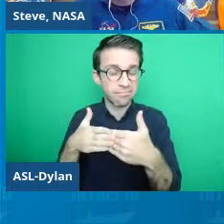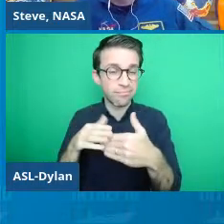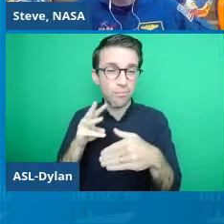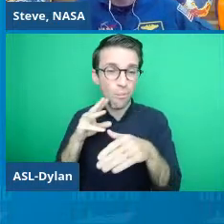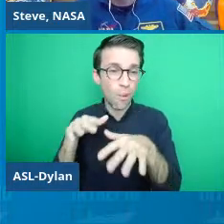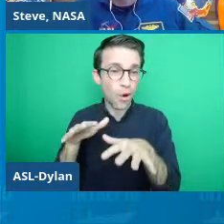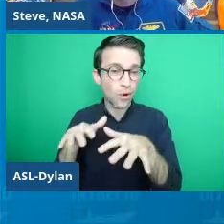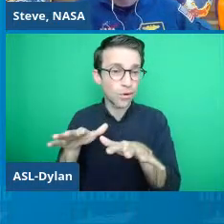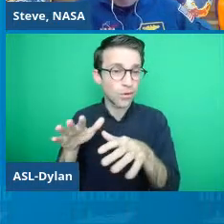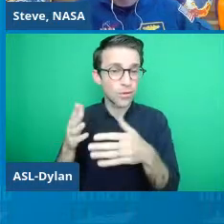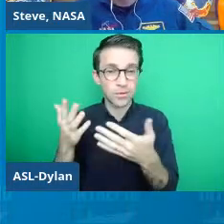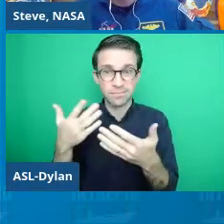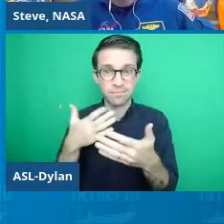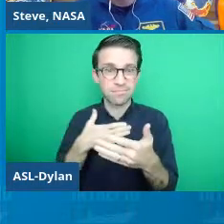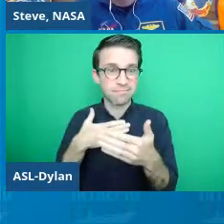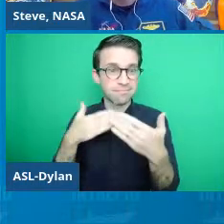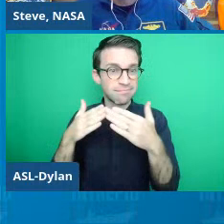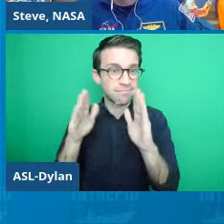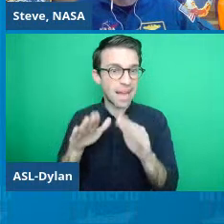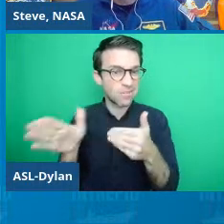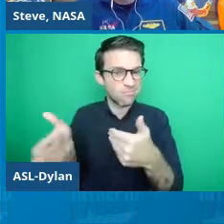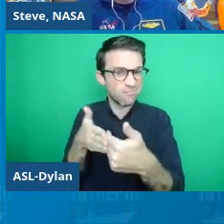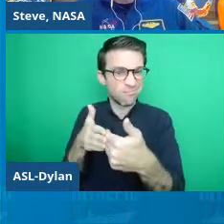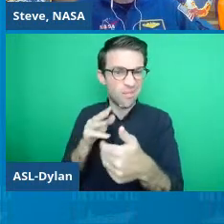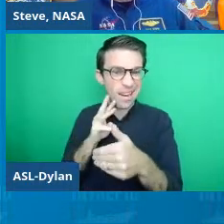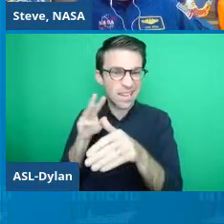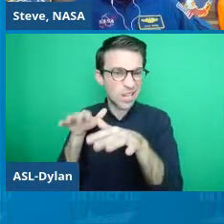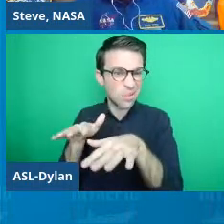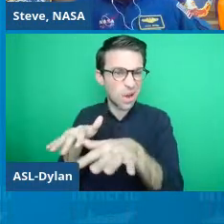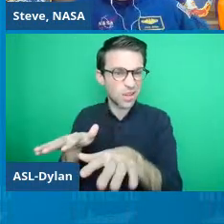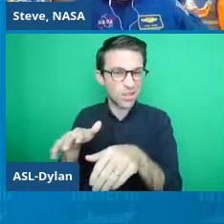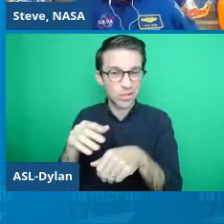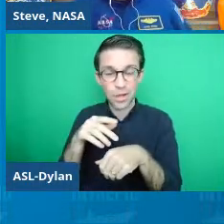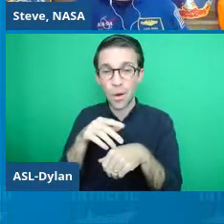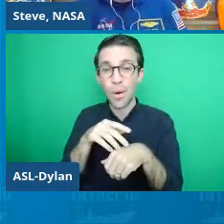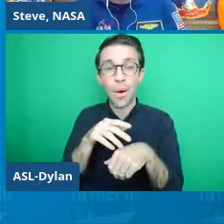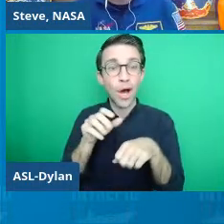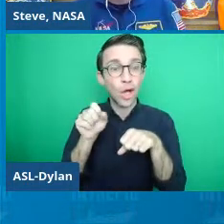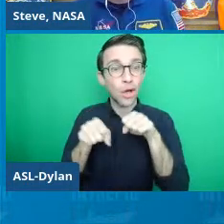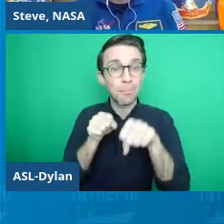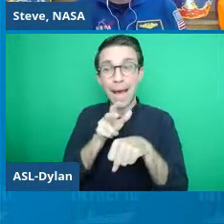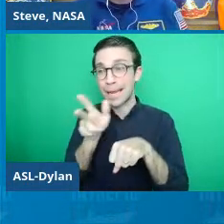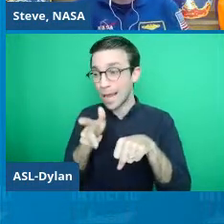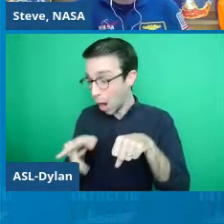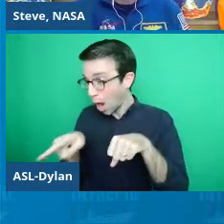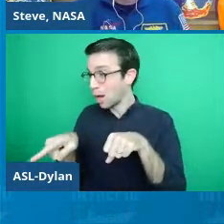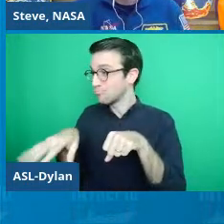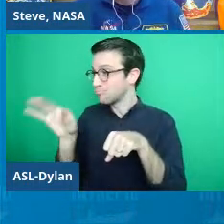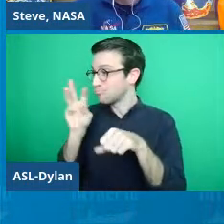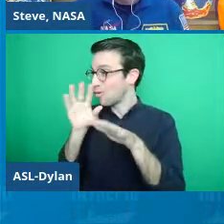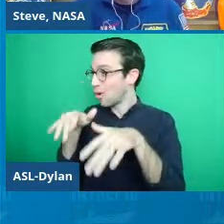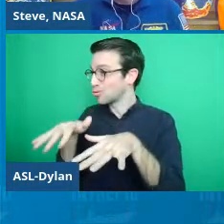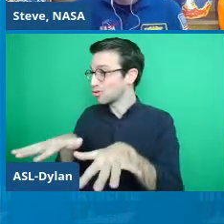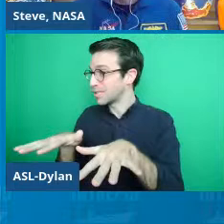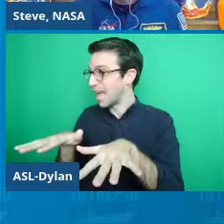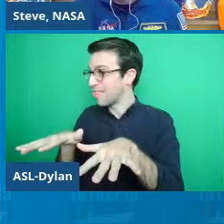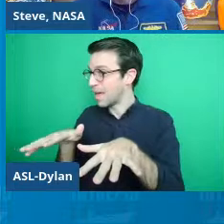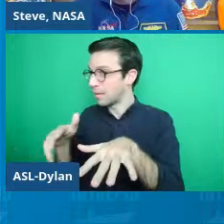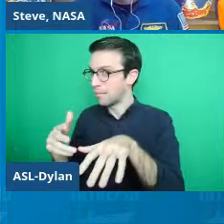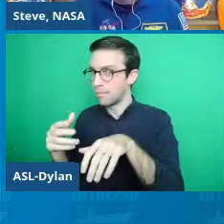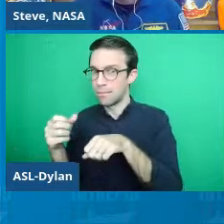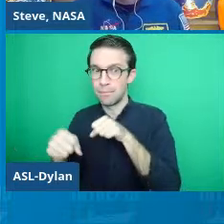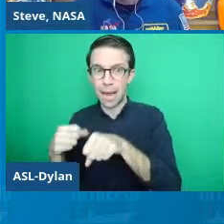about 3 miles uphill from the coast. So it was a coast down on the bicycle, but had to pedal pretty hard to get back up.